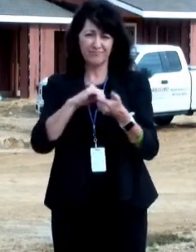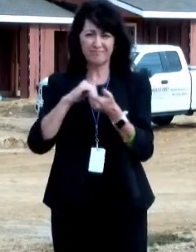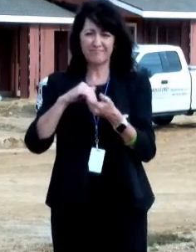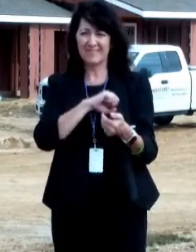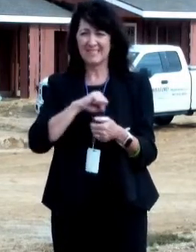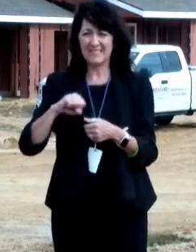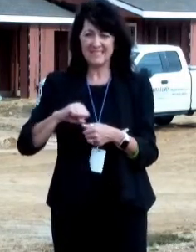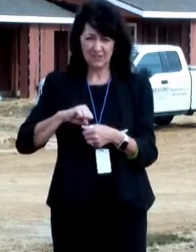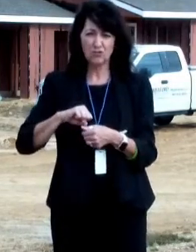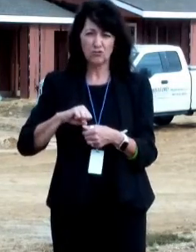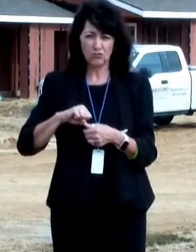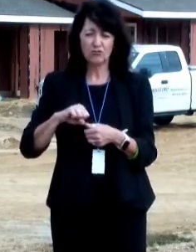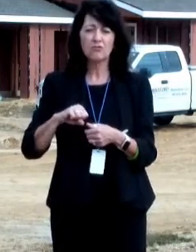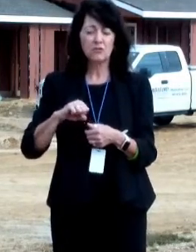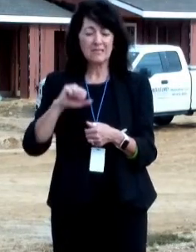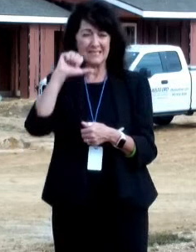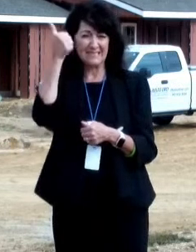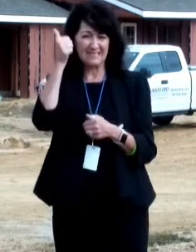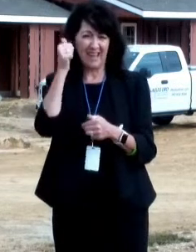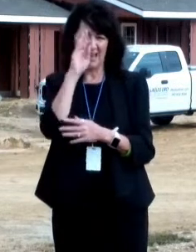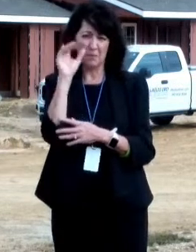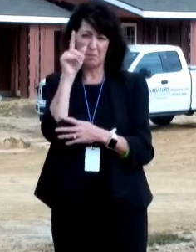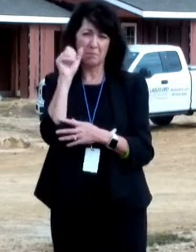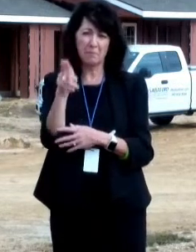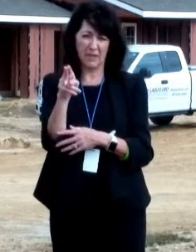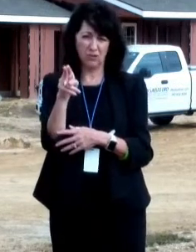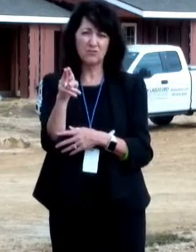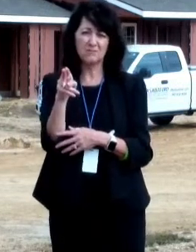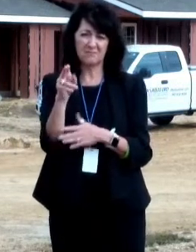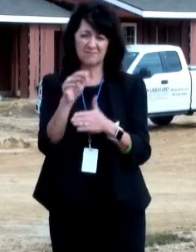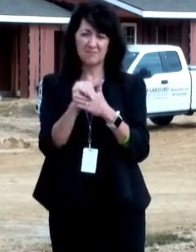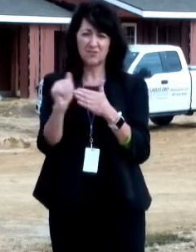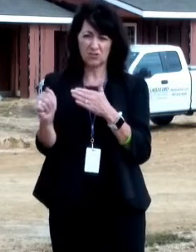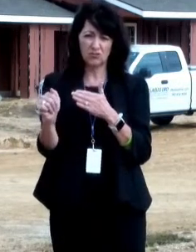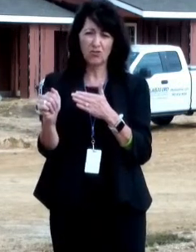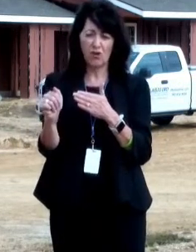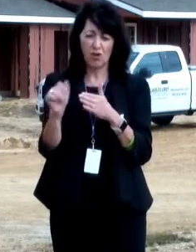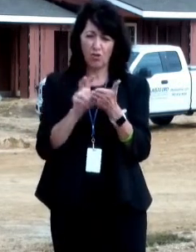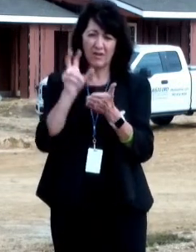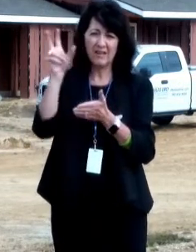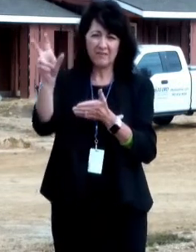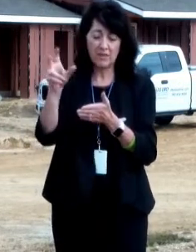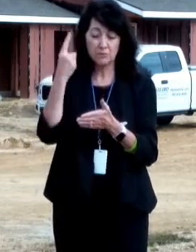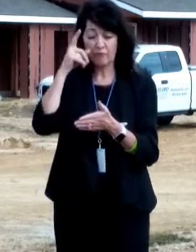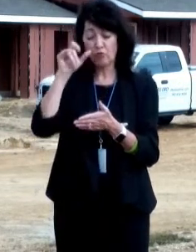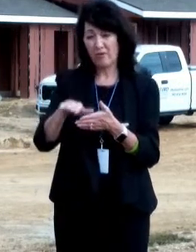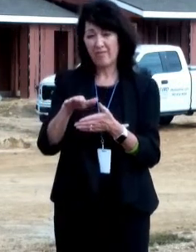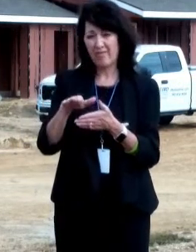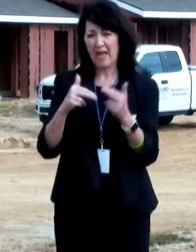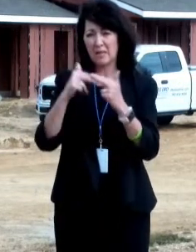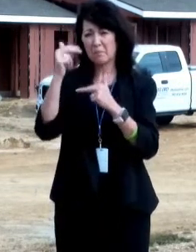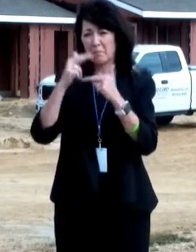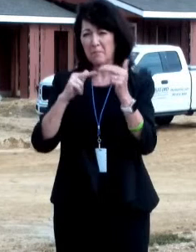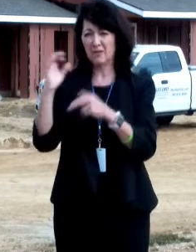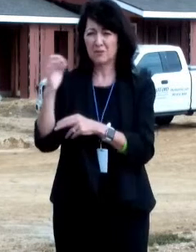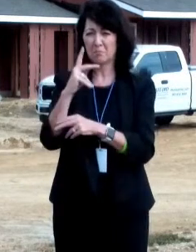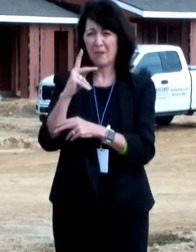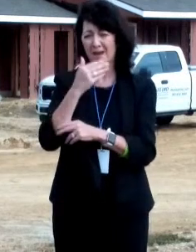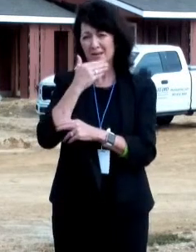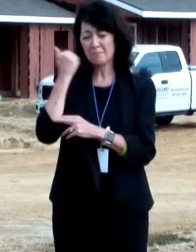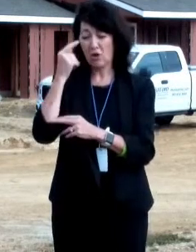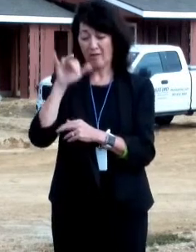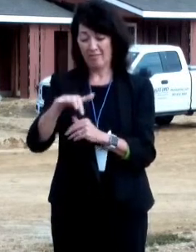brand new $10 billion community reinvestment fund in the Build Back Better bill that will take this model